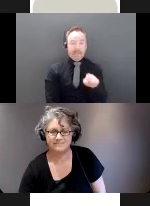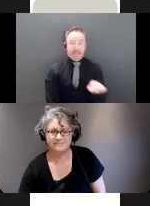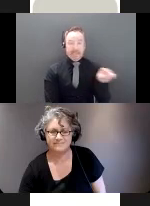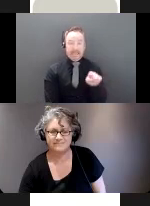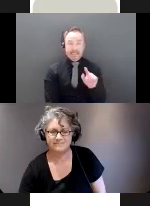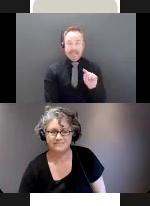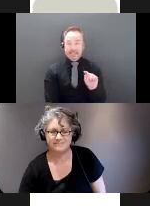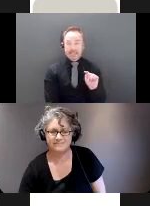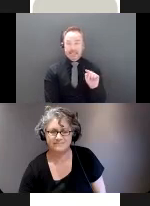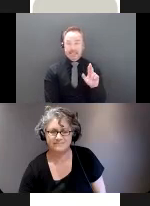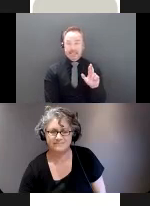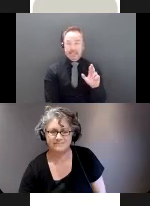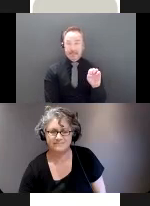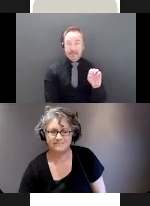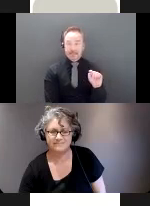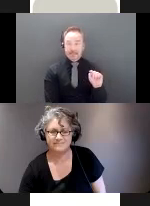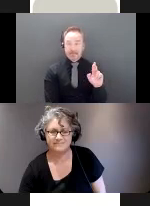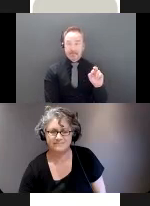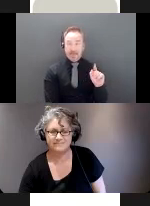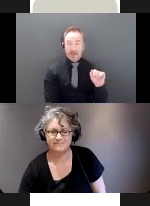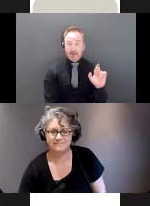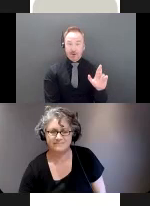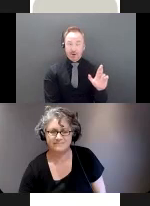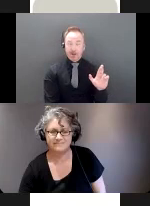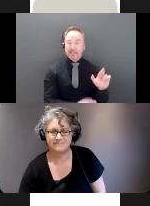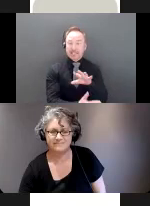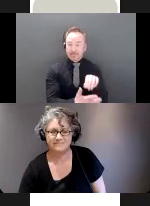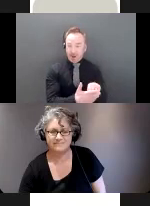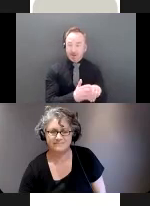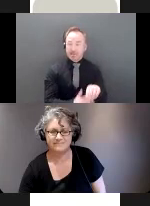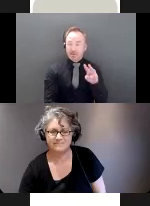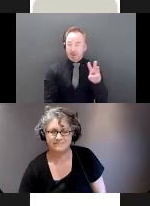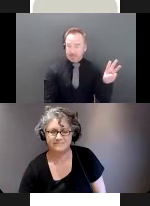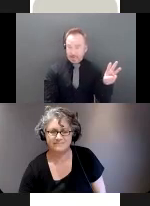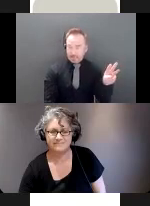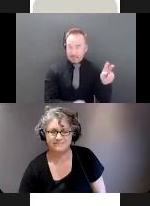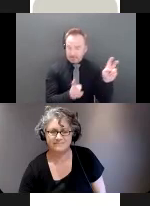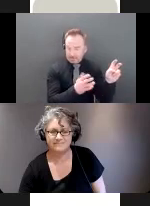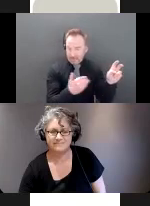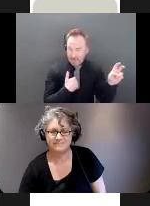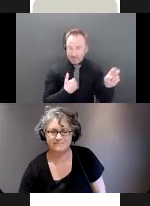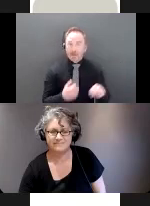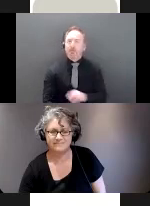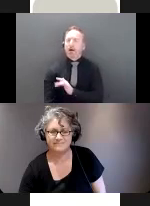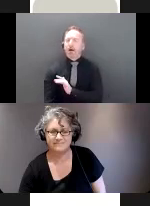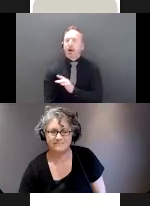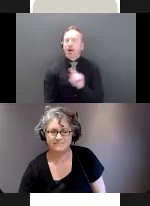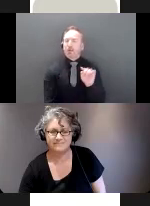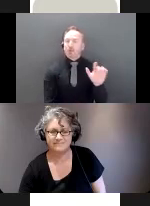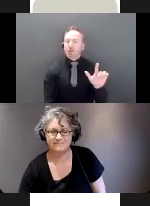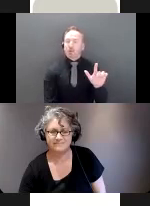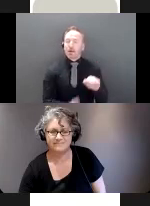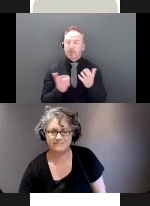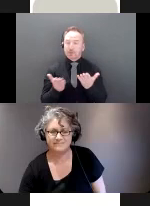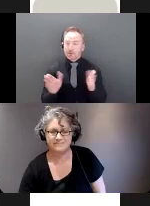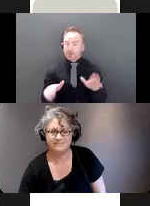worksheet is available on the OAITH website. And it's a really great tool that you can use as a service provider or community